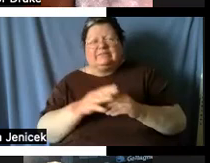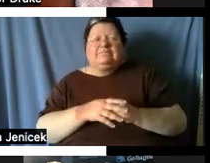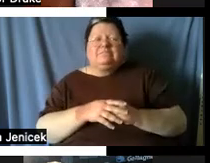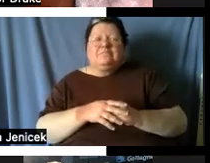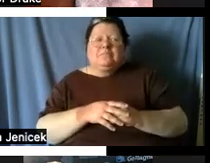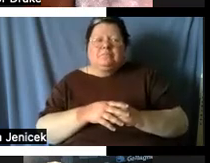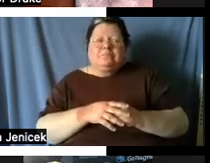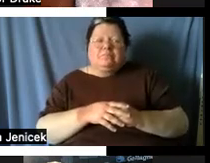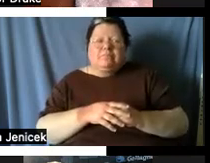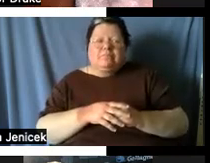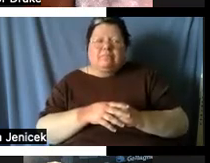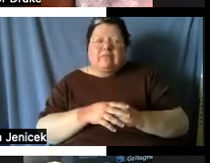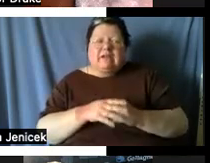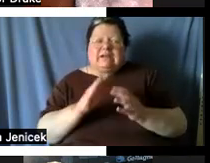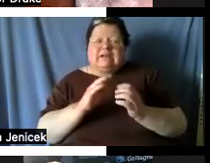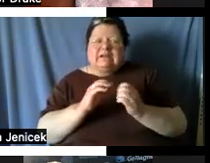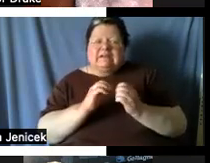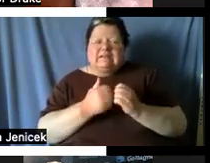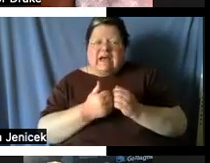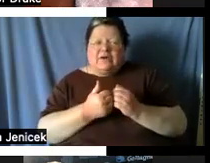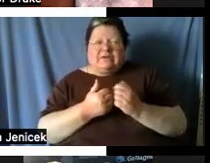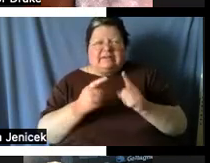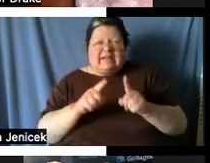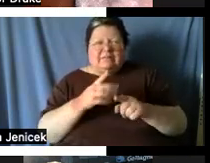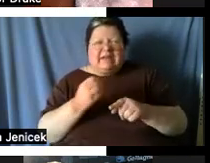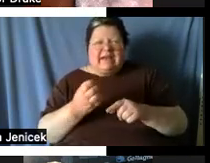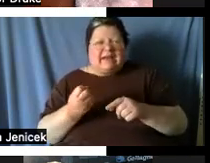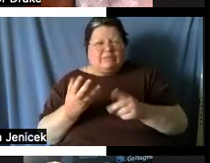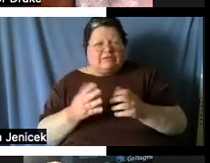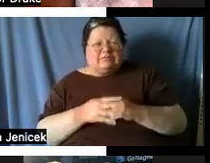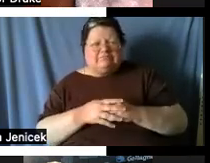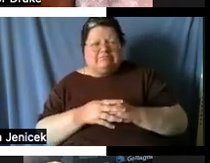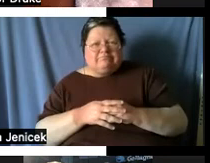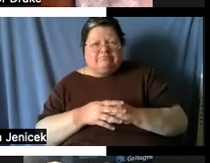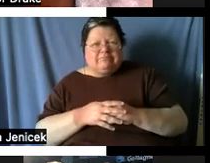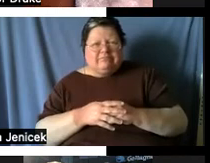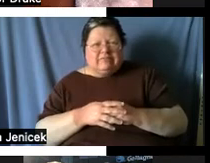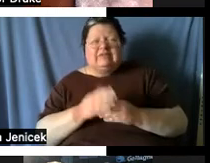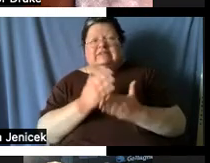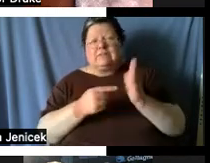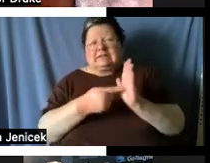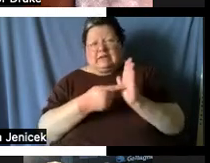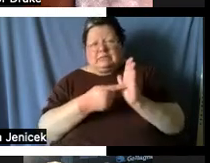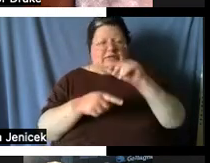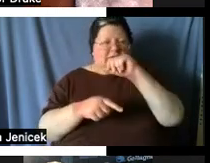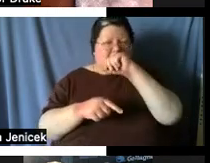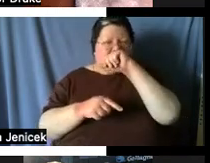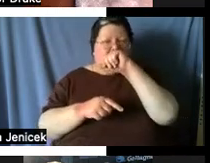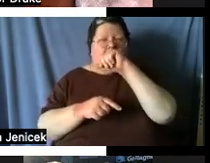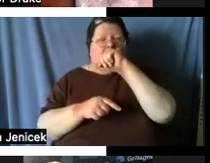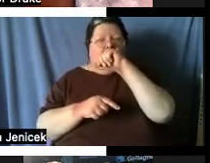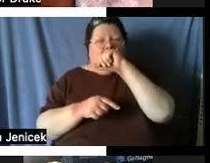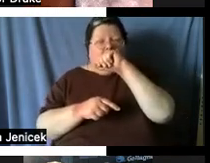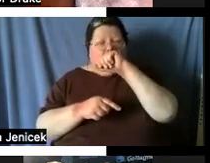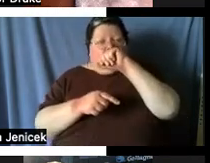So how did this happen, and how many? All right, well, some examples. And the first